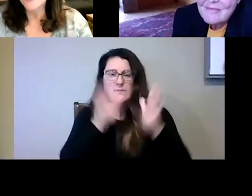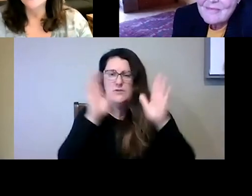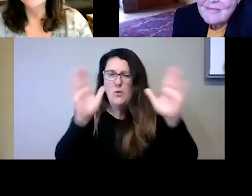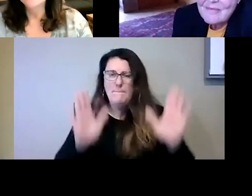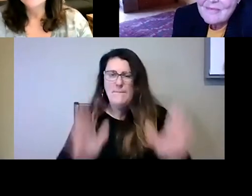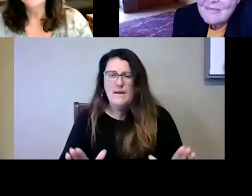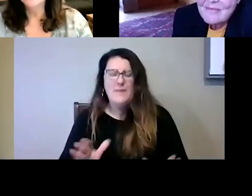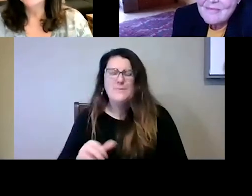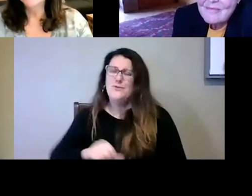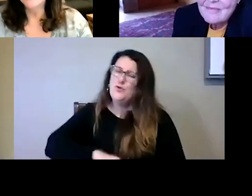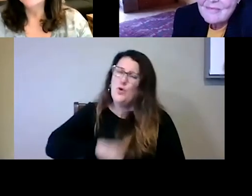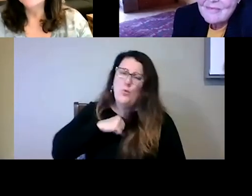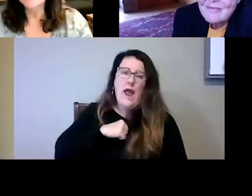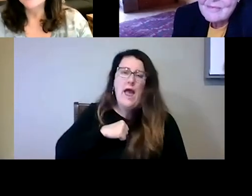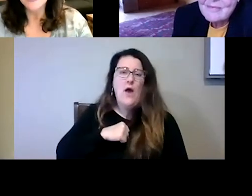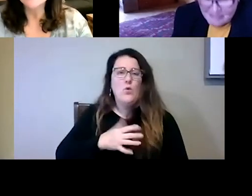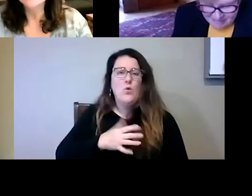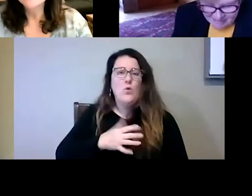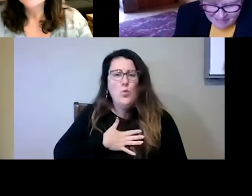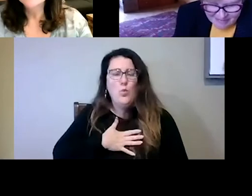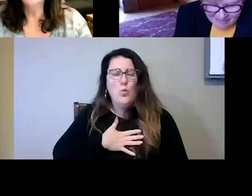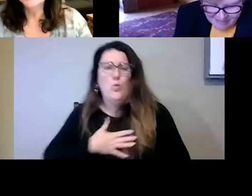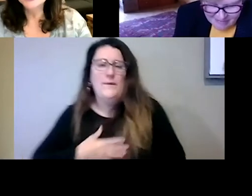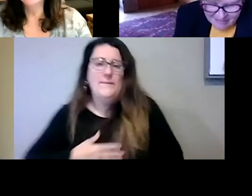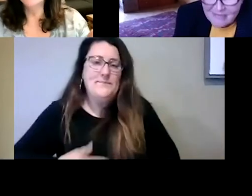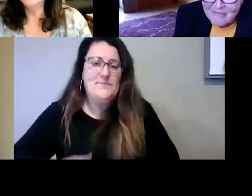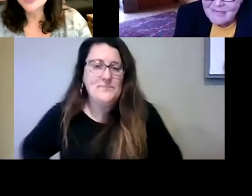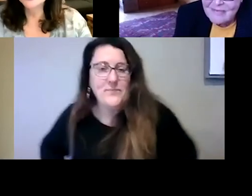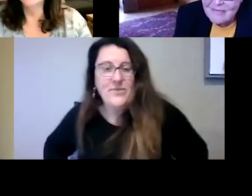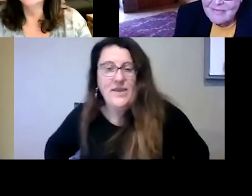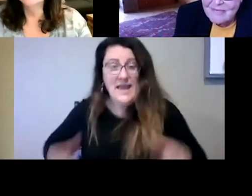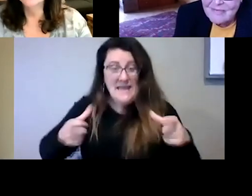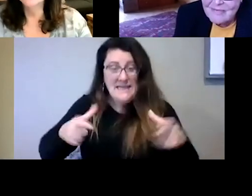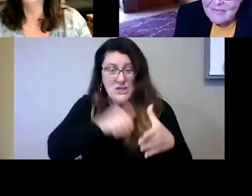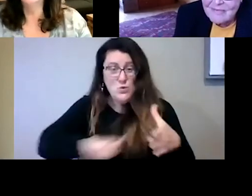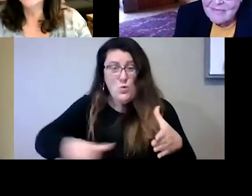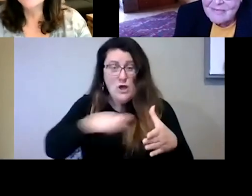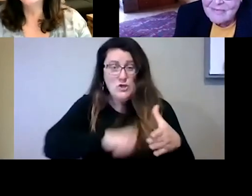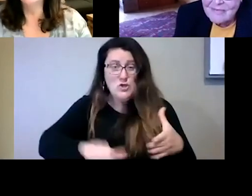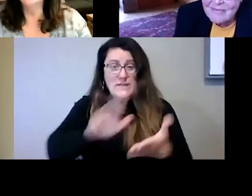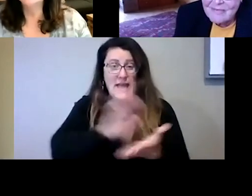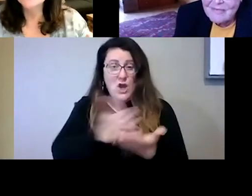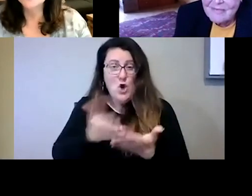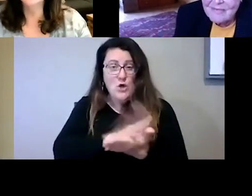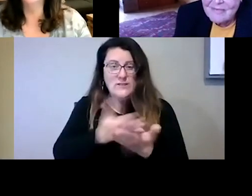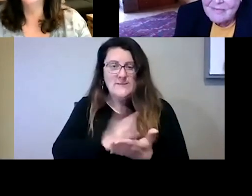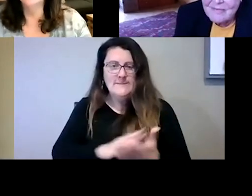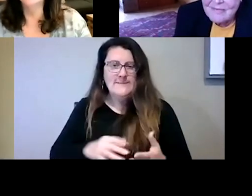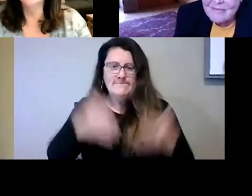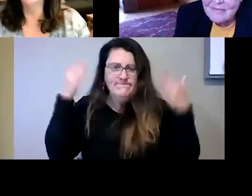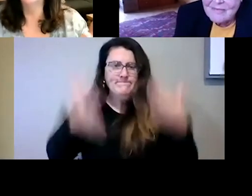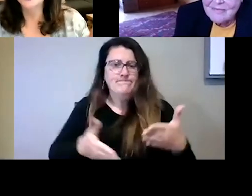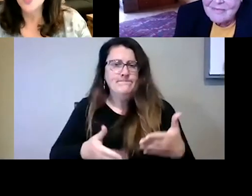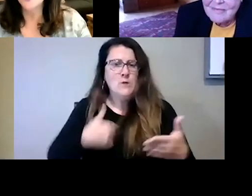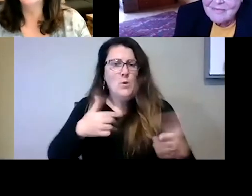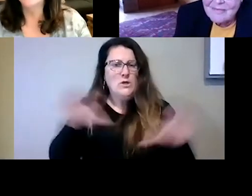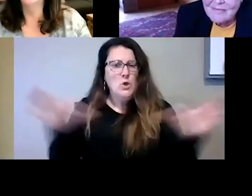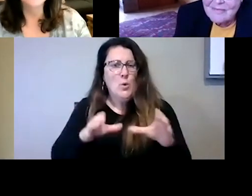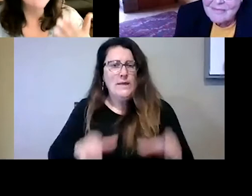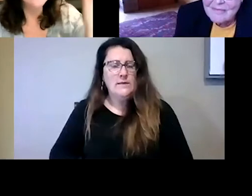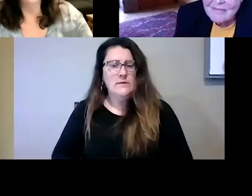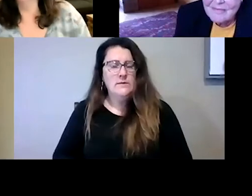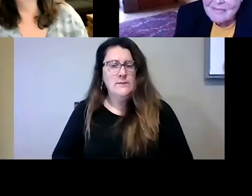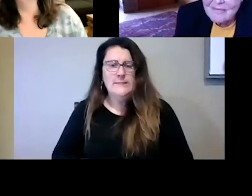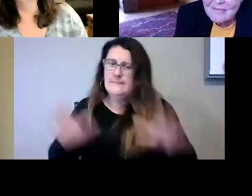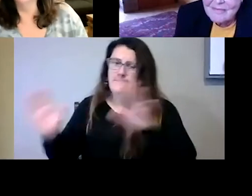so proud, that, again, dishwashers and cooks were determined, and they said, we're going to do it. They left it all